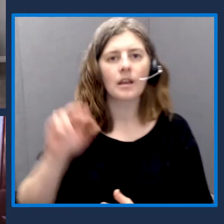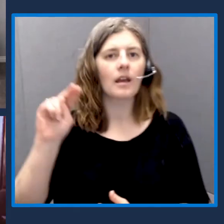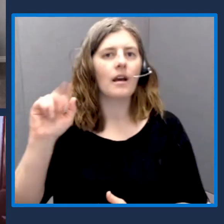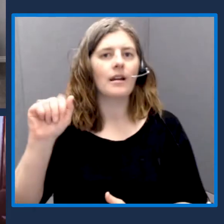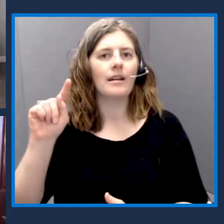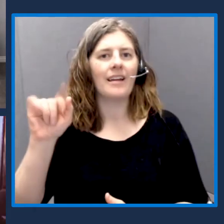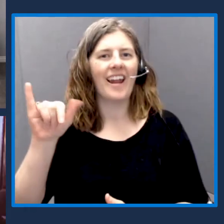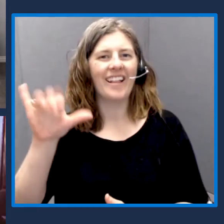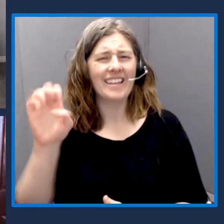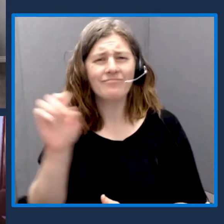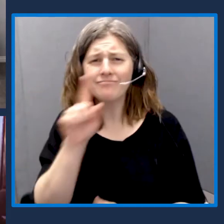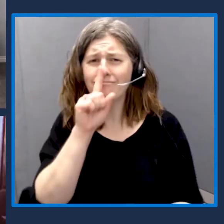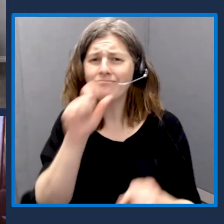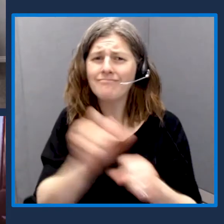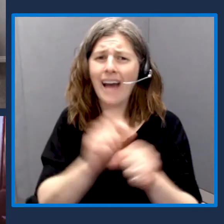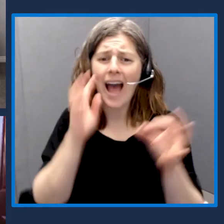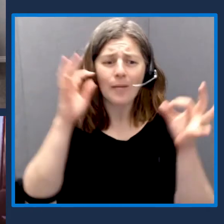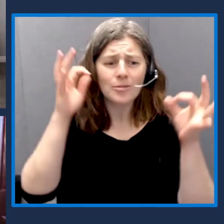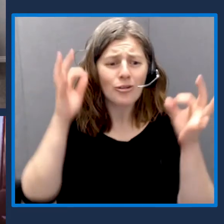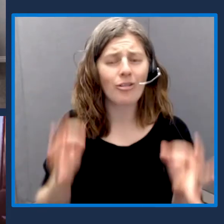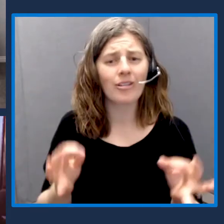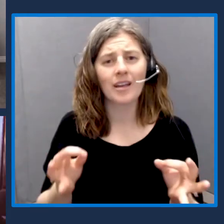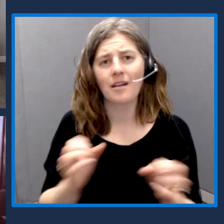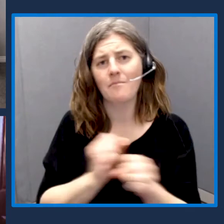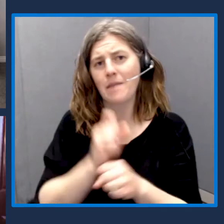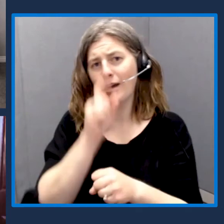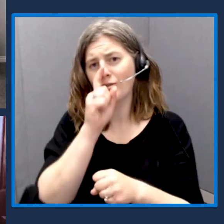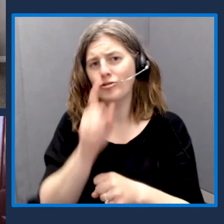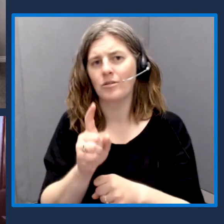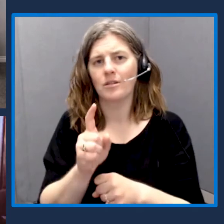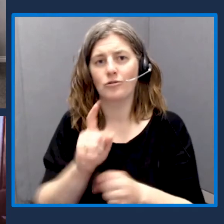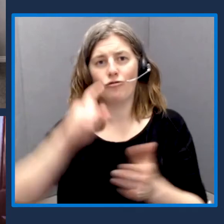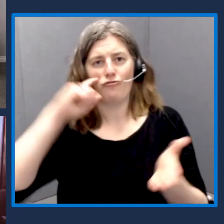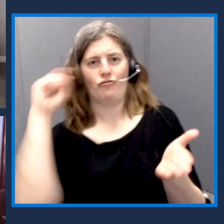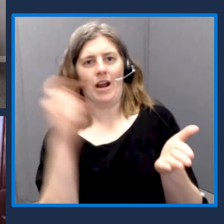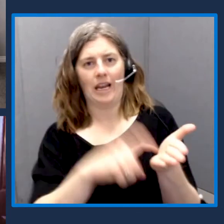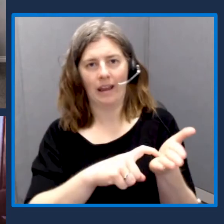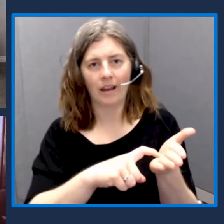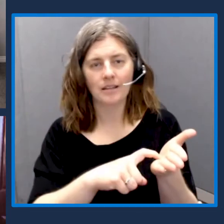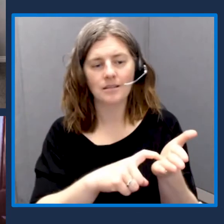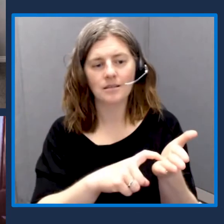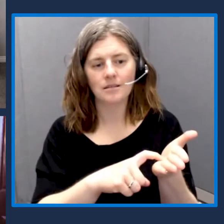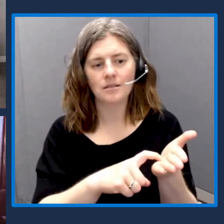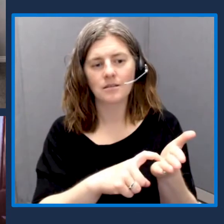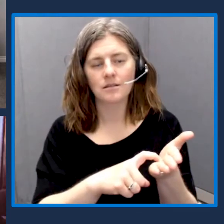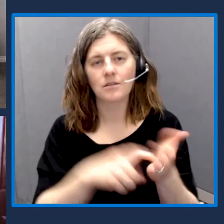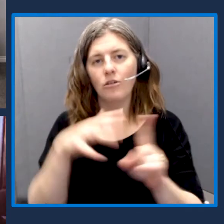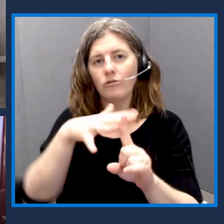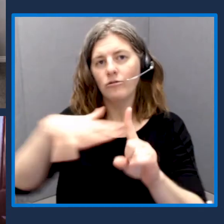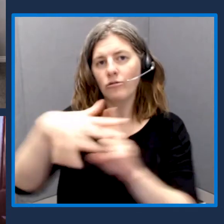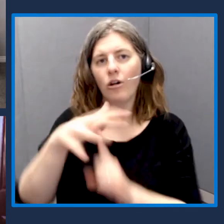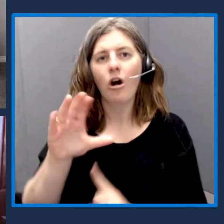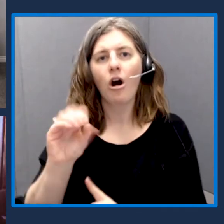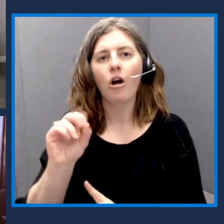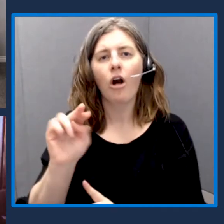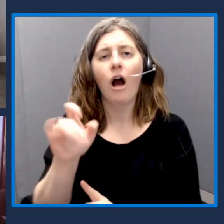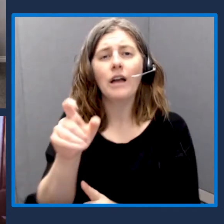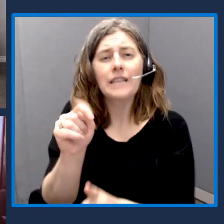say absolutely be sure to recognize that context is